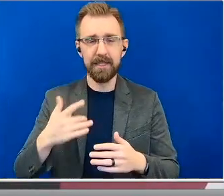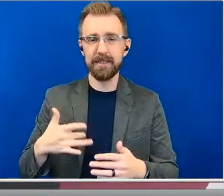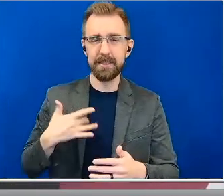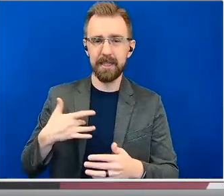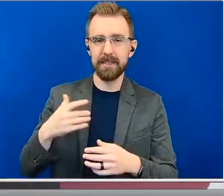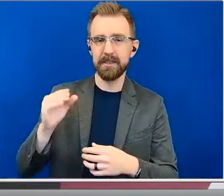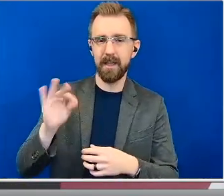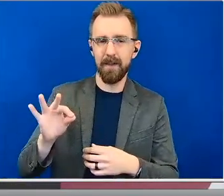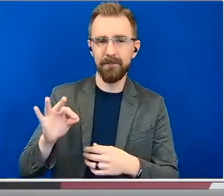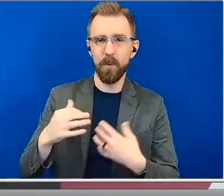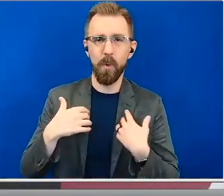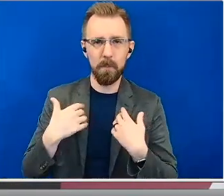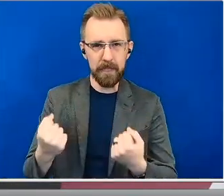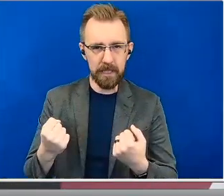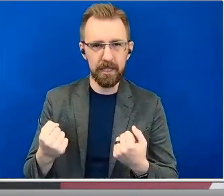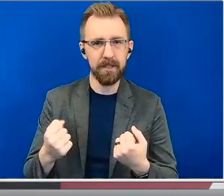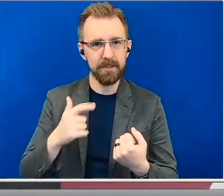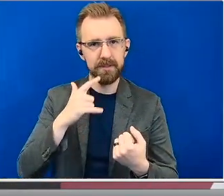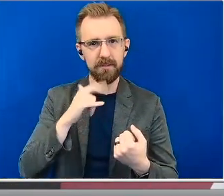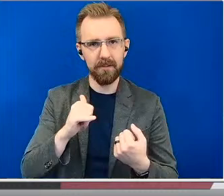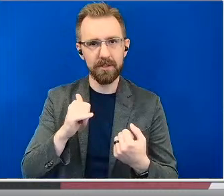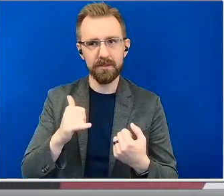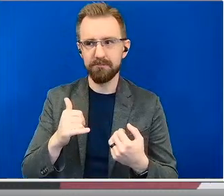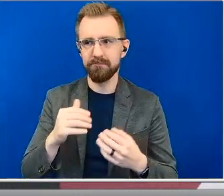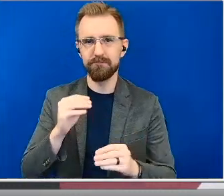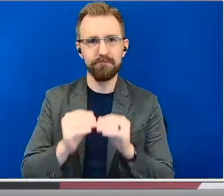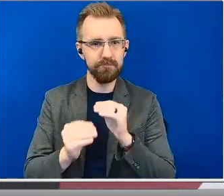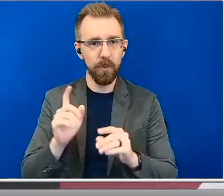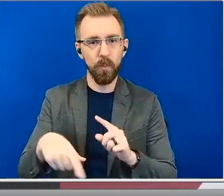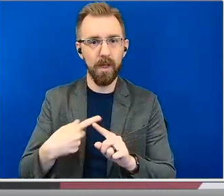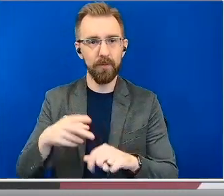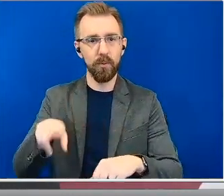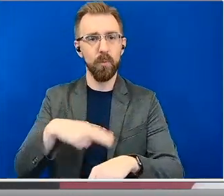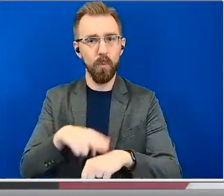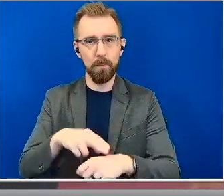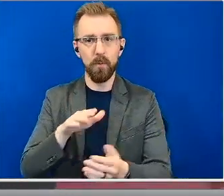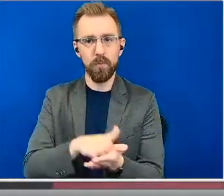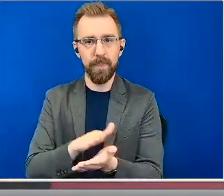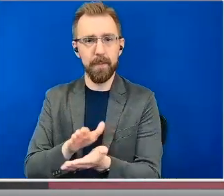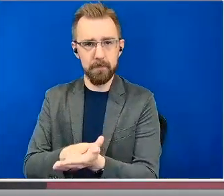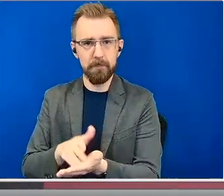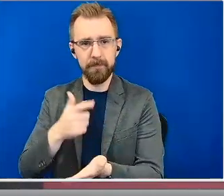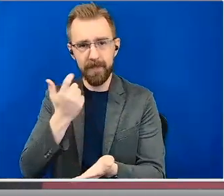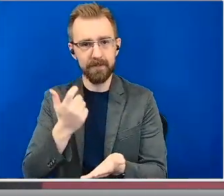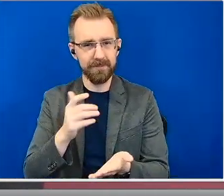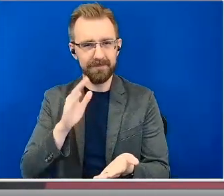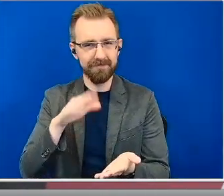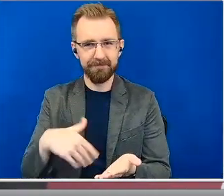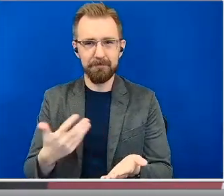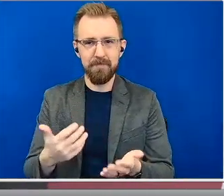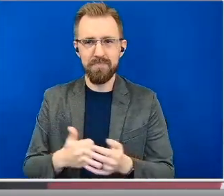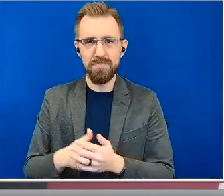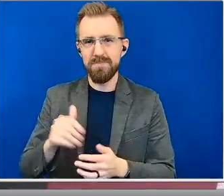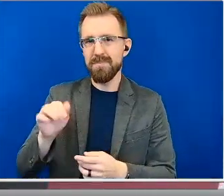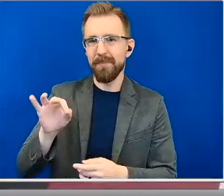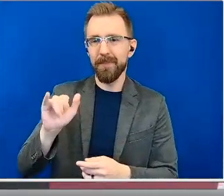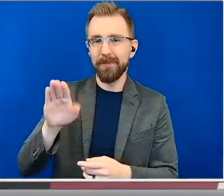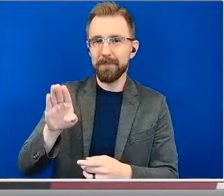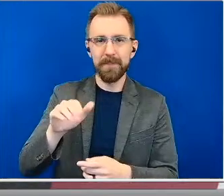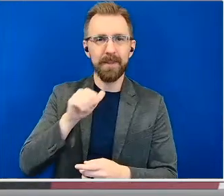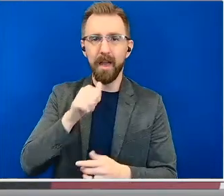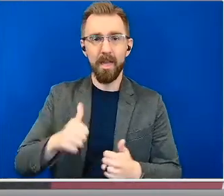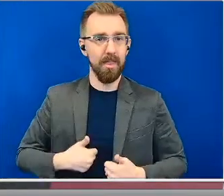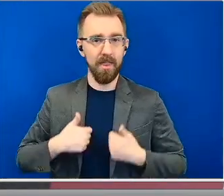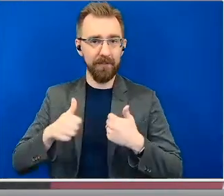well-being is actually restored once you're in normal rhythm, because they just really, it's atrial fibrillation is not a life-threatening arrhythmia.